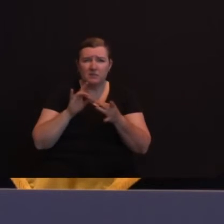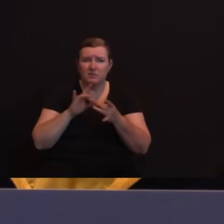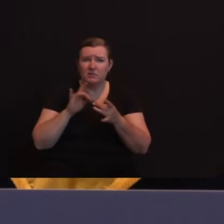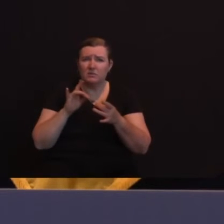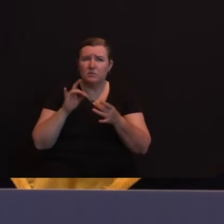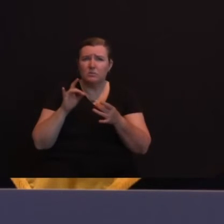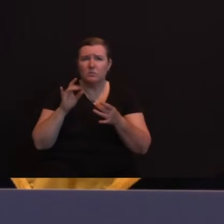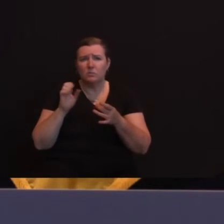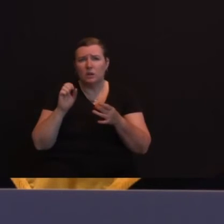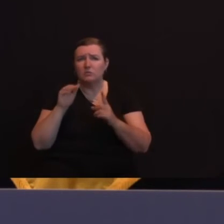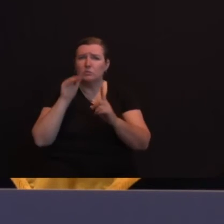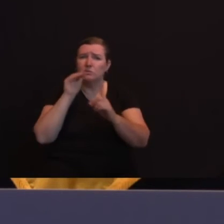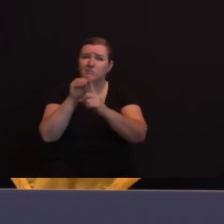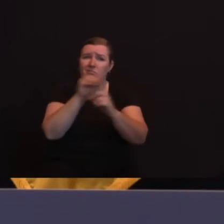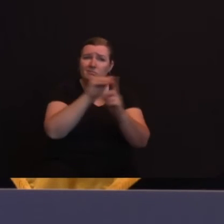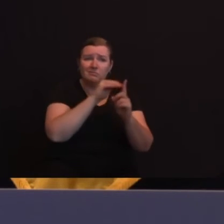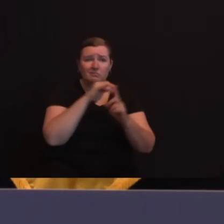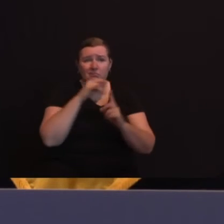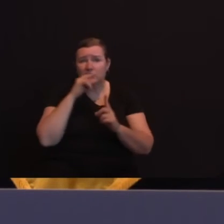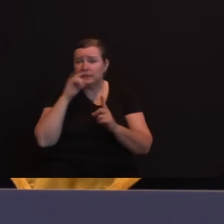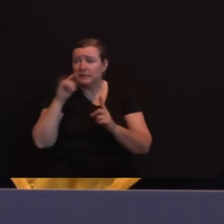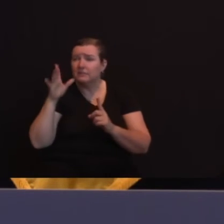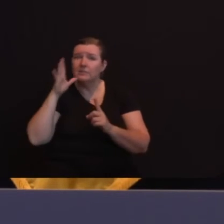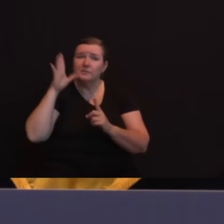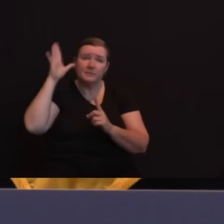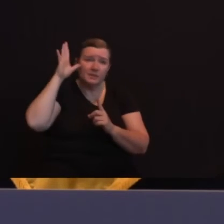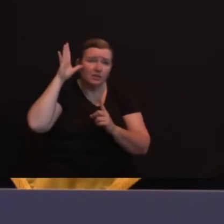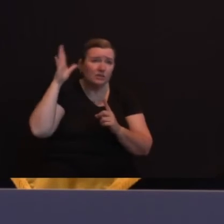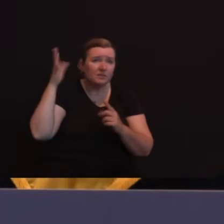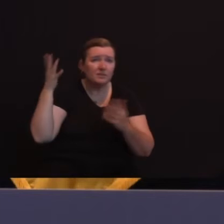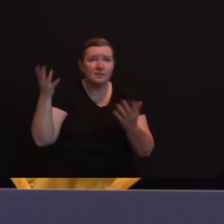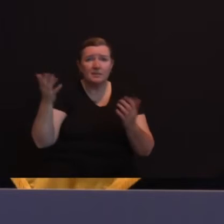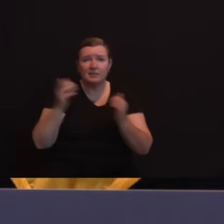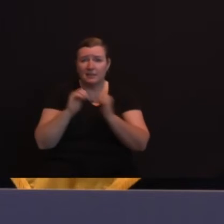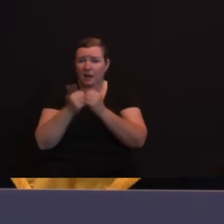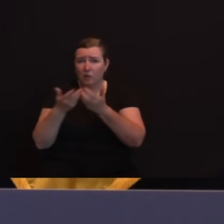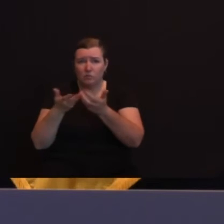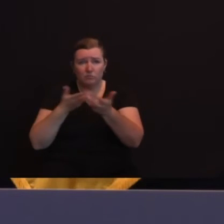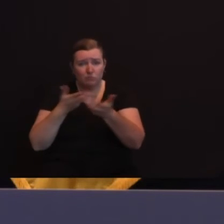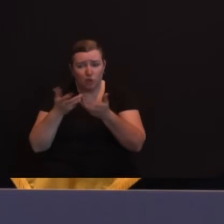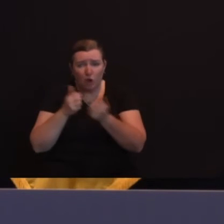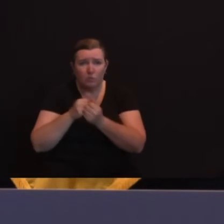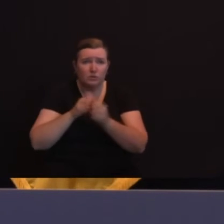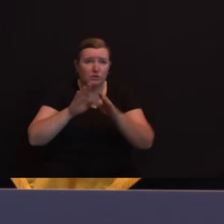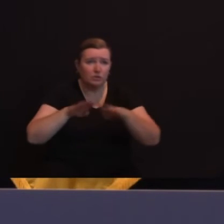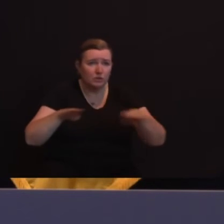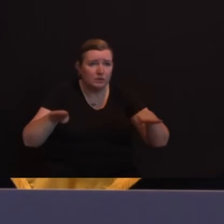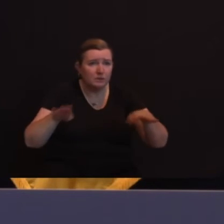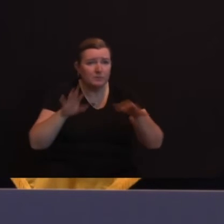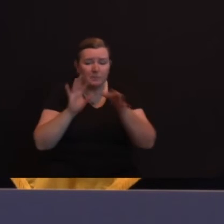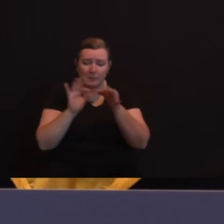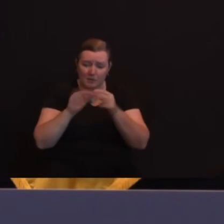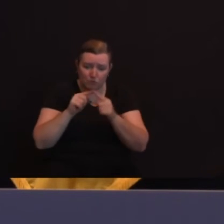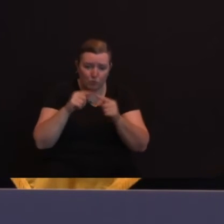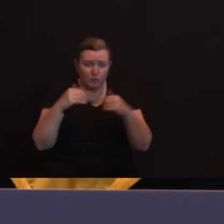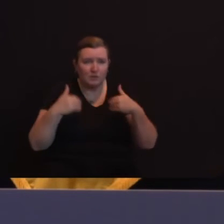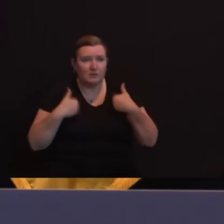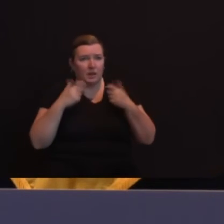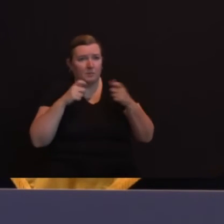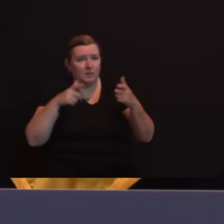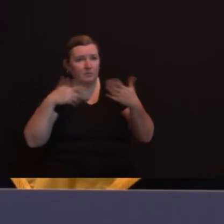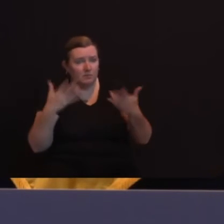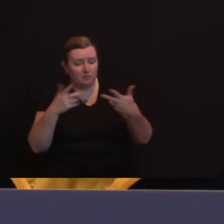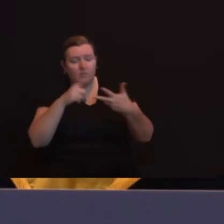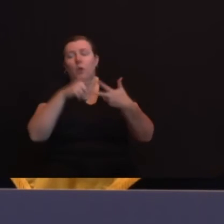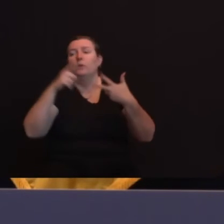want their parents to know in terms of talking to their kids? What's the message to these young people? And final question on the nursing